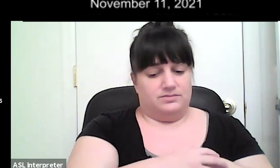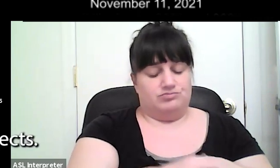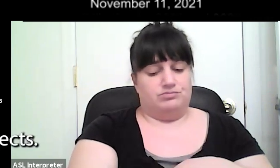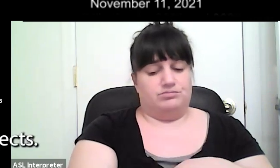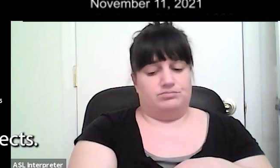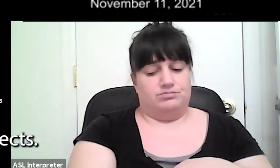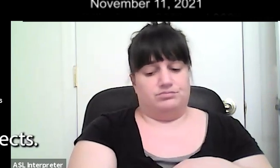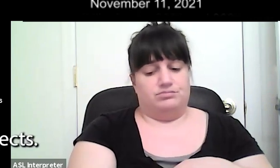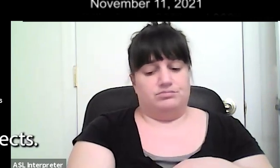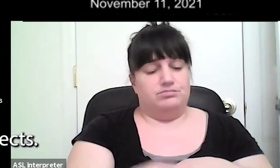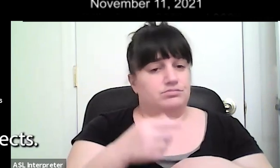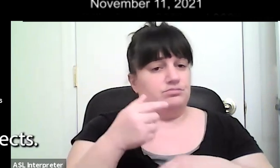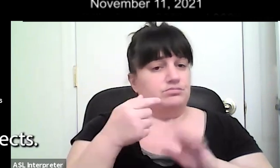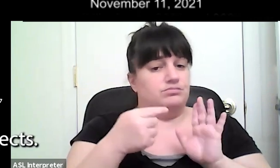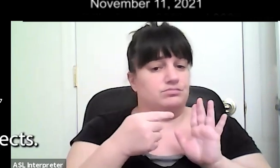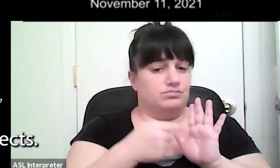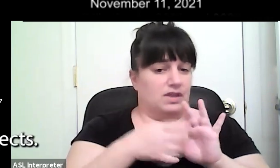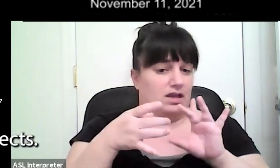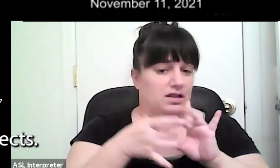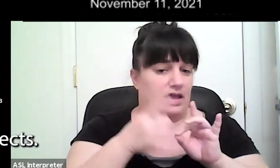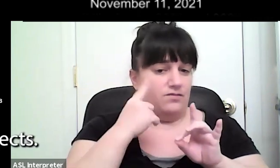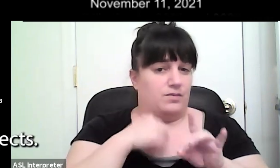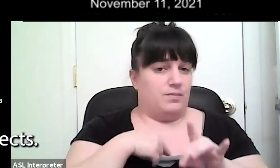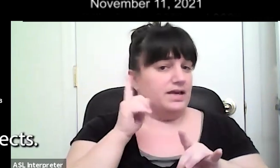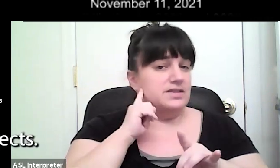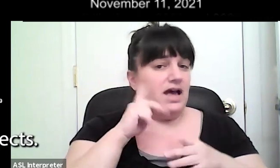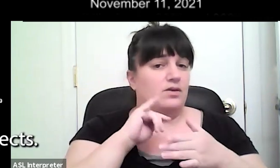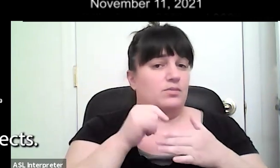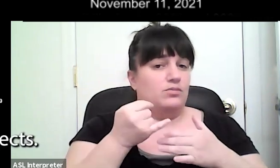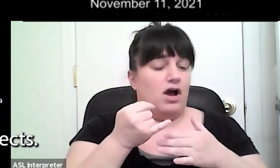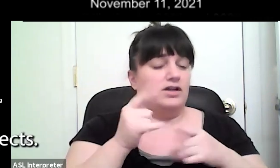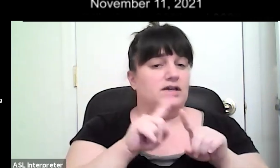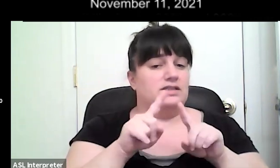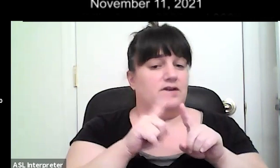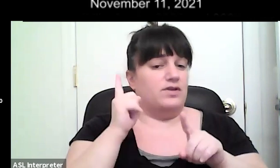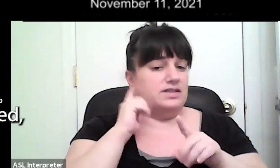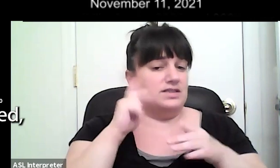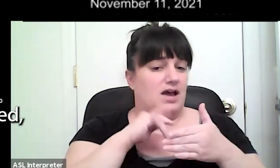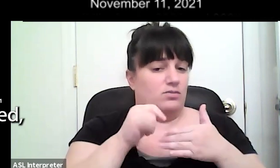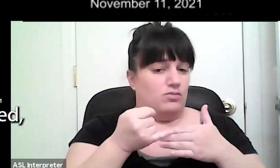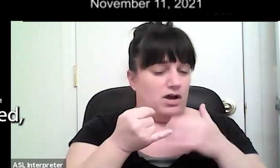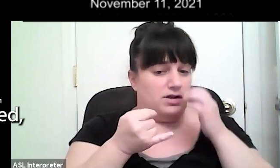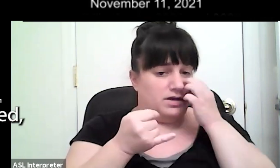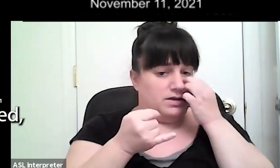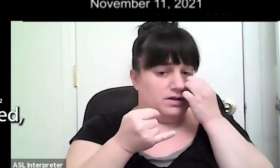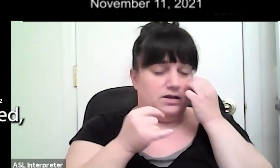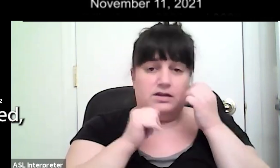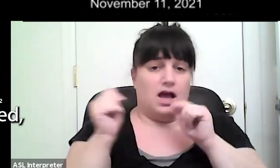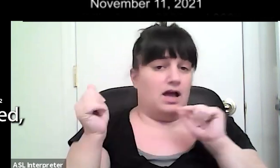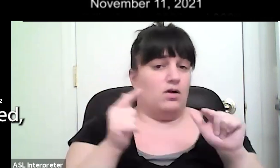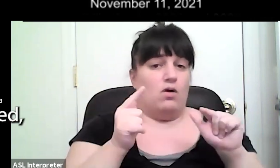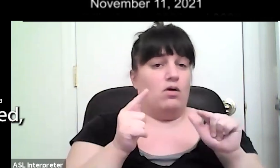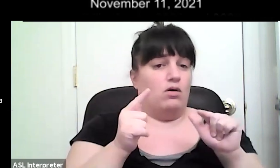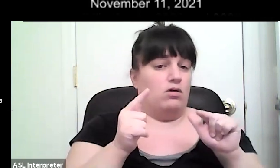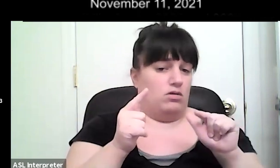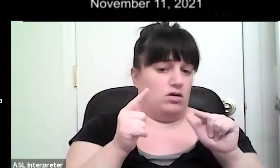yes, here is the link to my sound projects. There are different sound projects. Not all of them are research-based, but a good